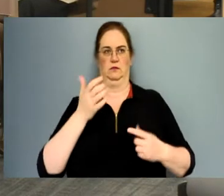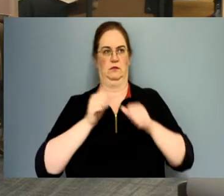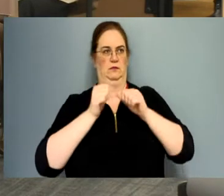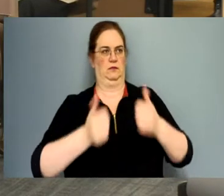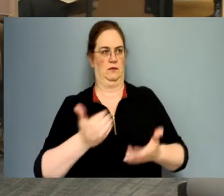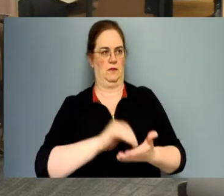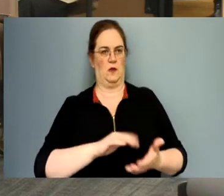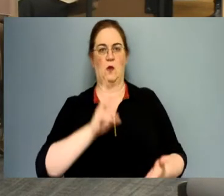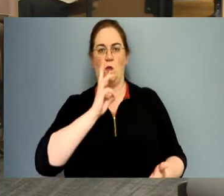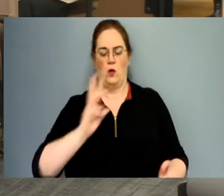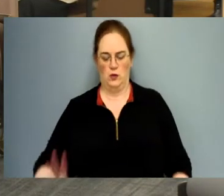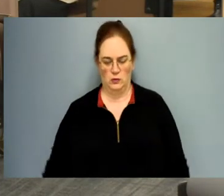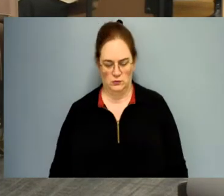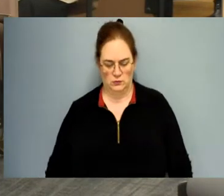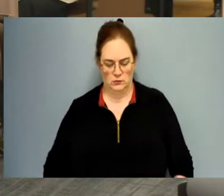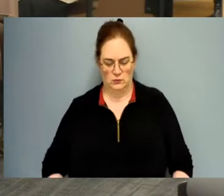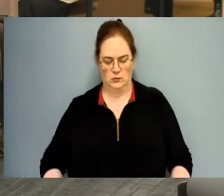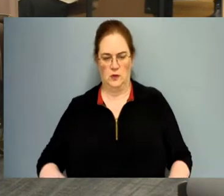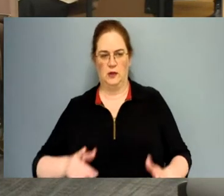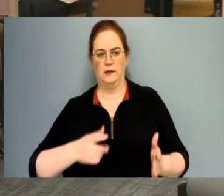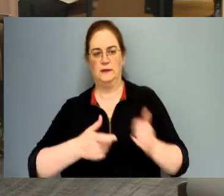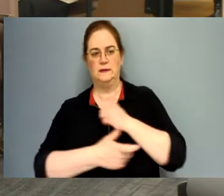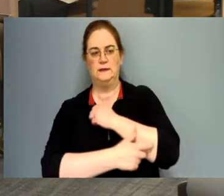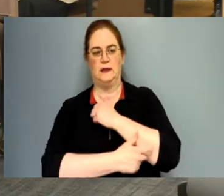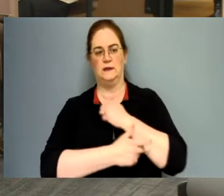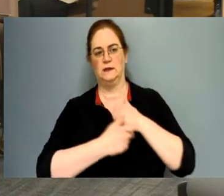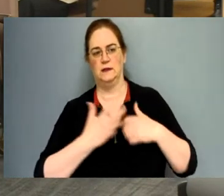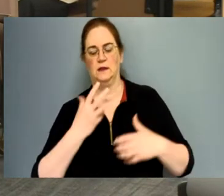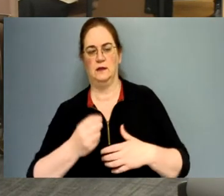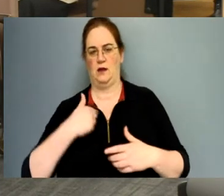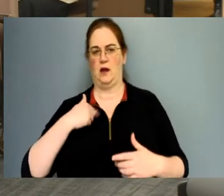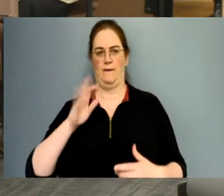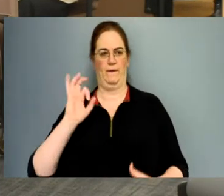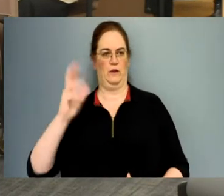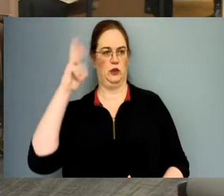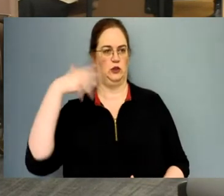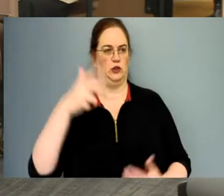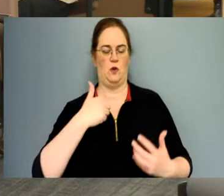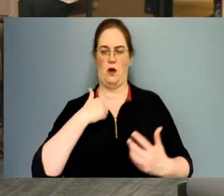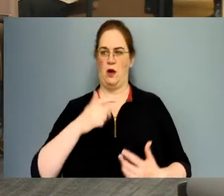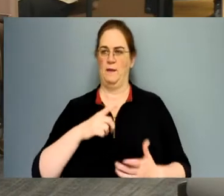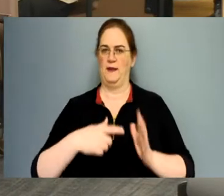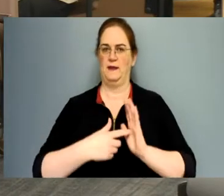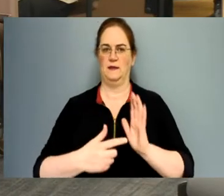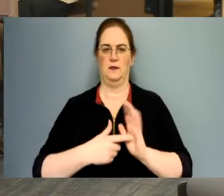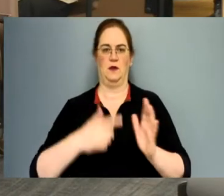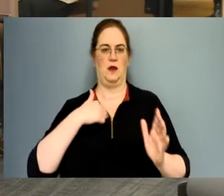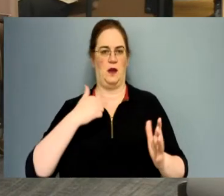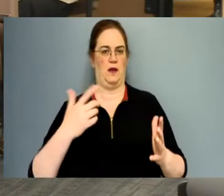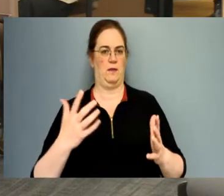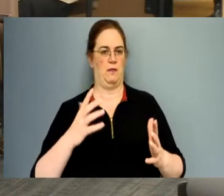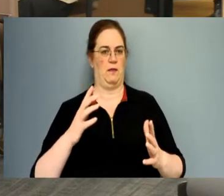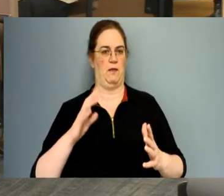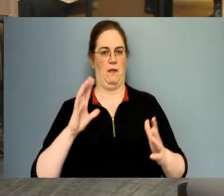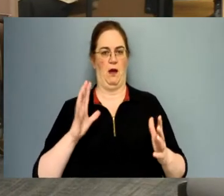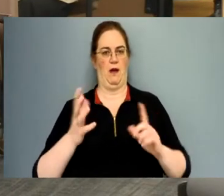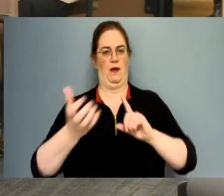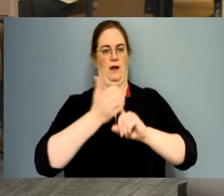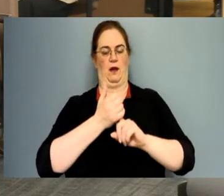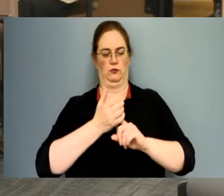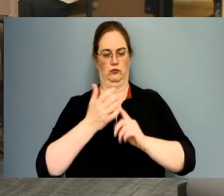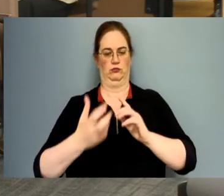my knees, enticing me to sink like a stone. I am the freak show, I am the exhibit, and my captor is my body.